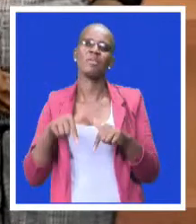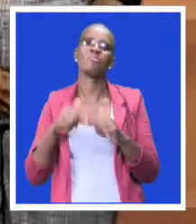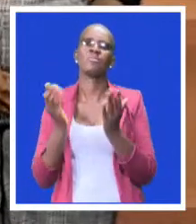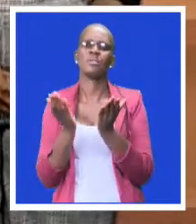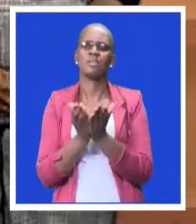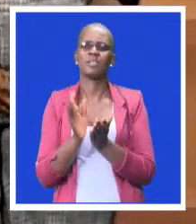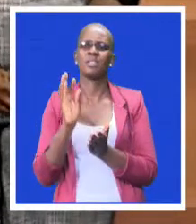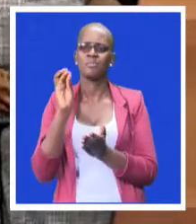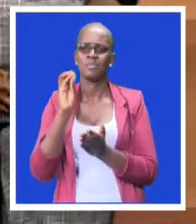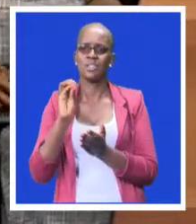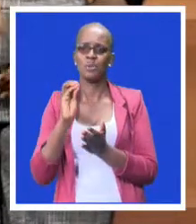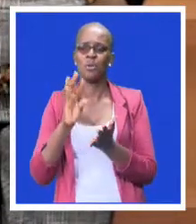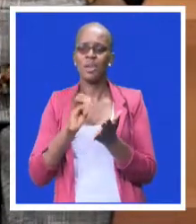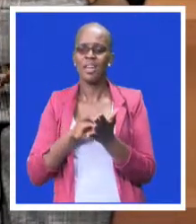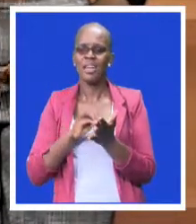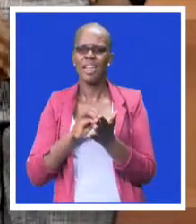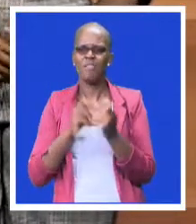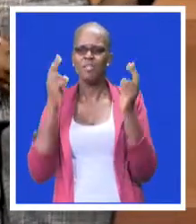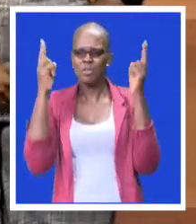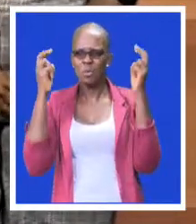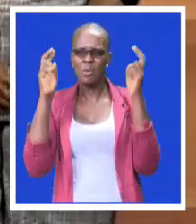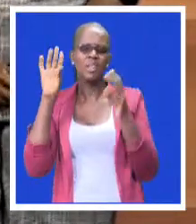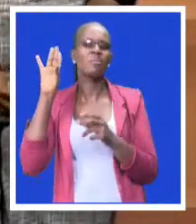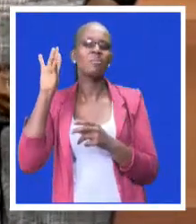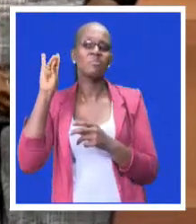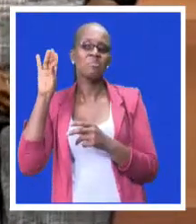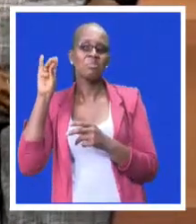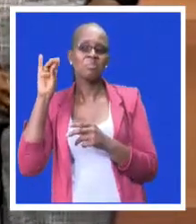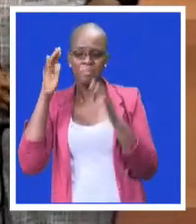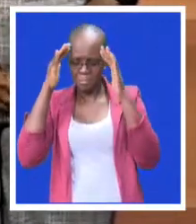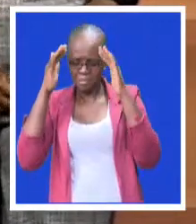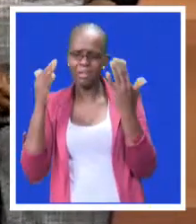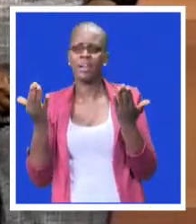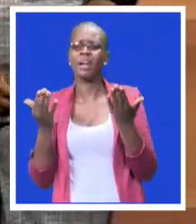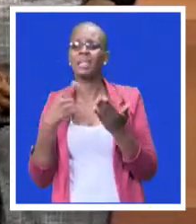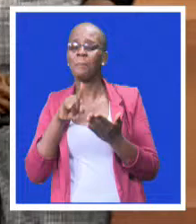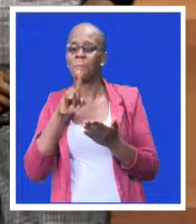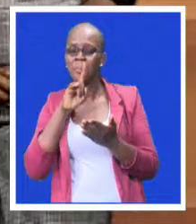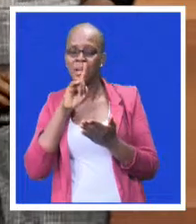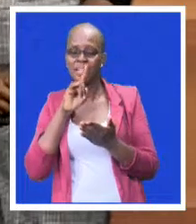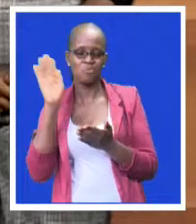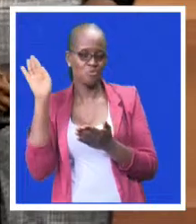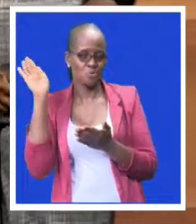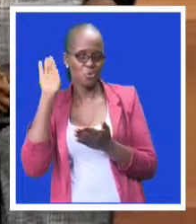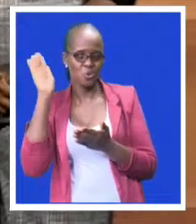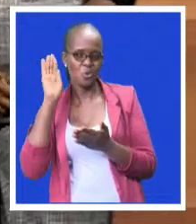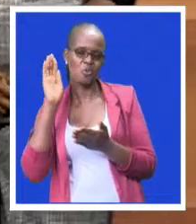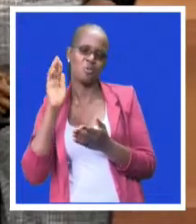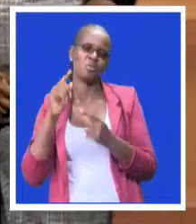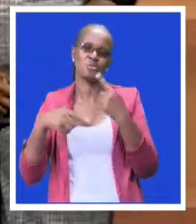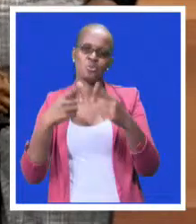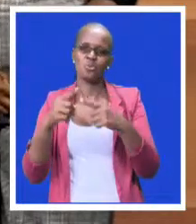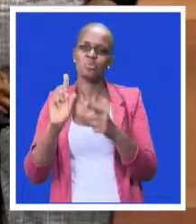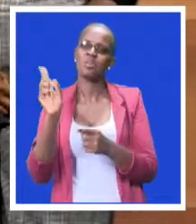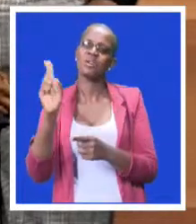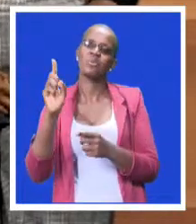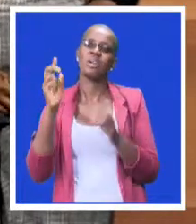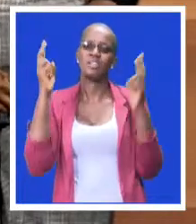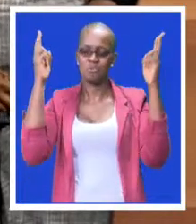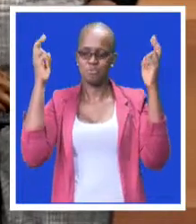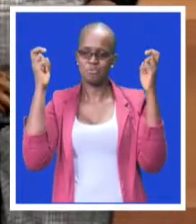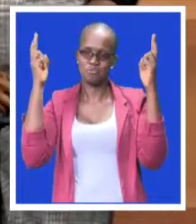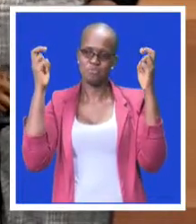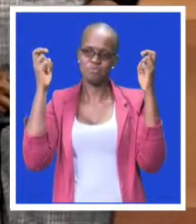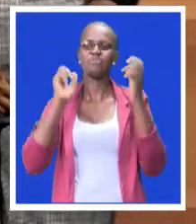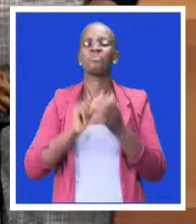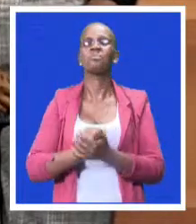we're doing animals today. I don't know. You will find out right after the break with Lerato, who is going to be taking you through the grade